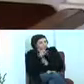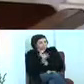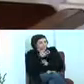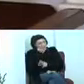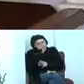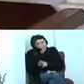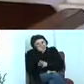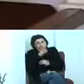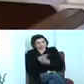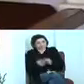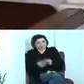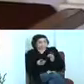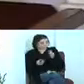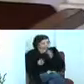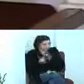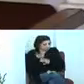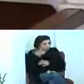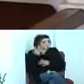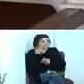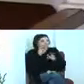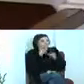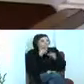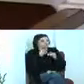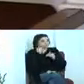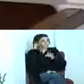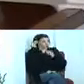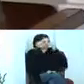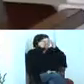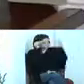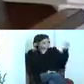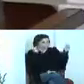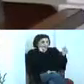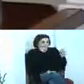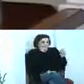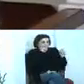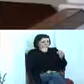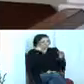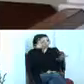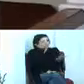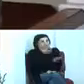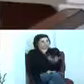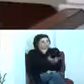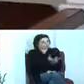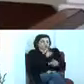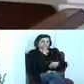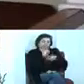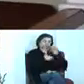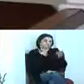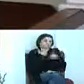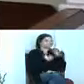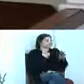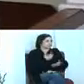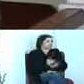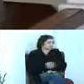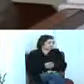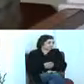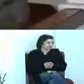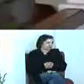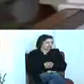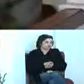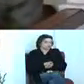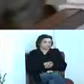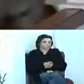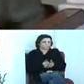Growing to the next level of wholeness is not a destination. It's a process. The